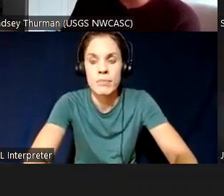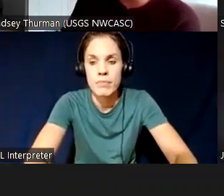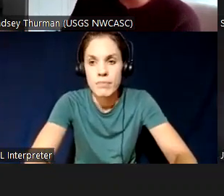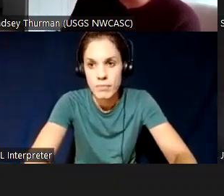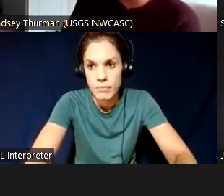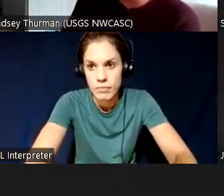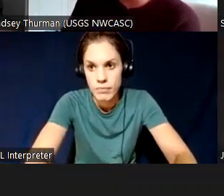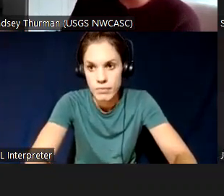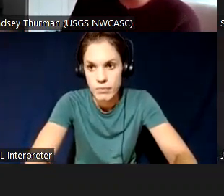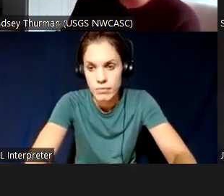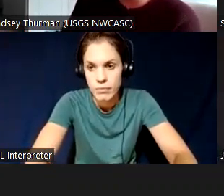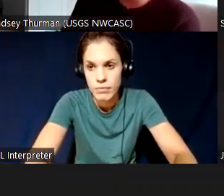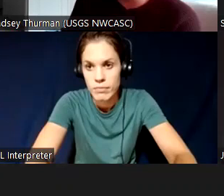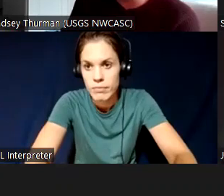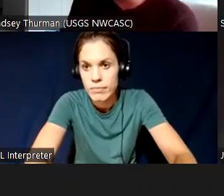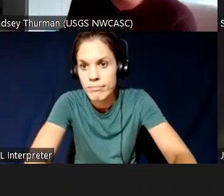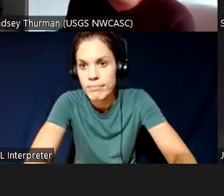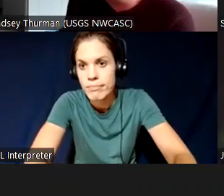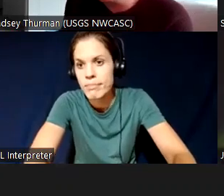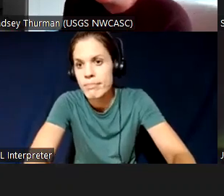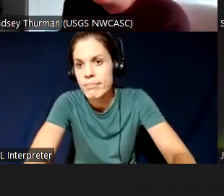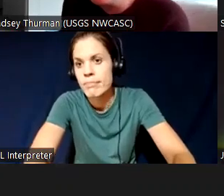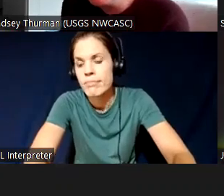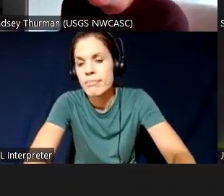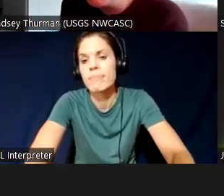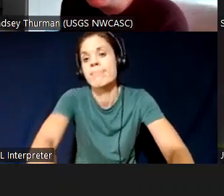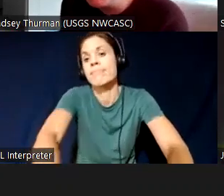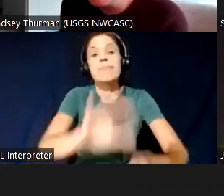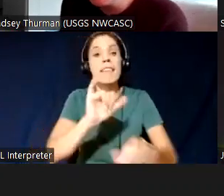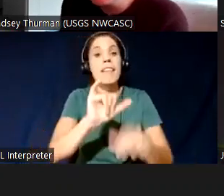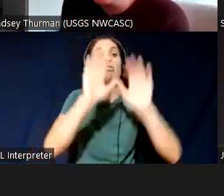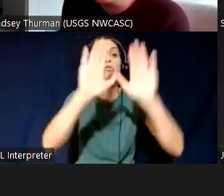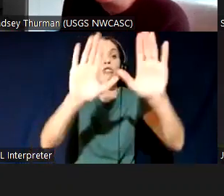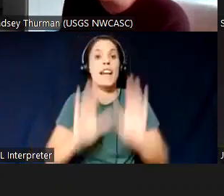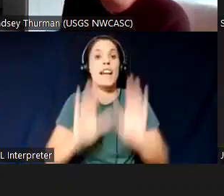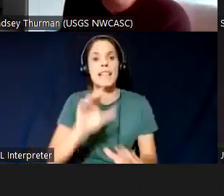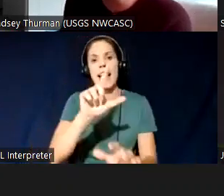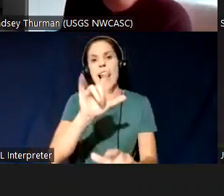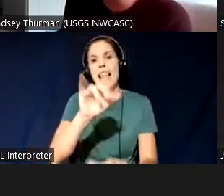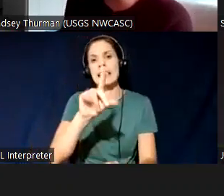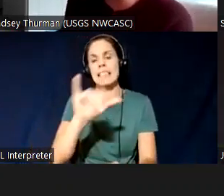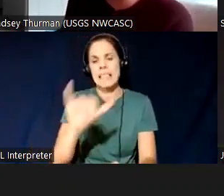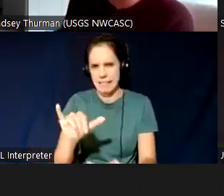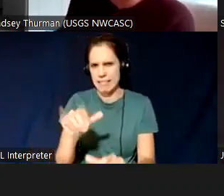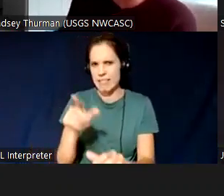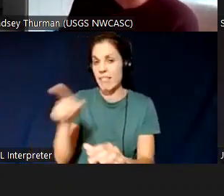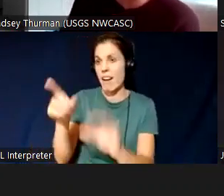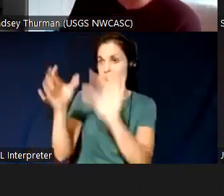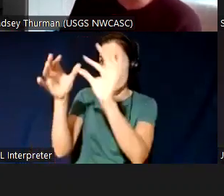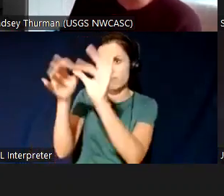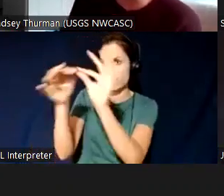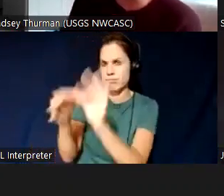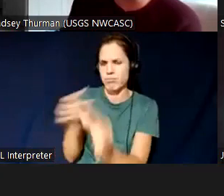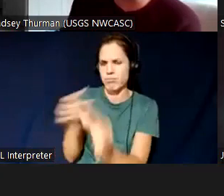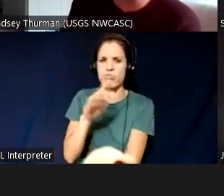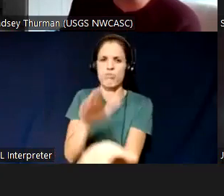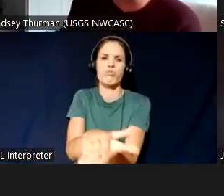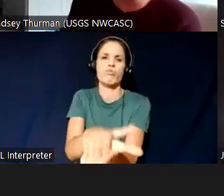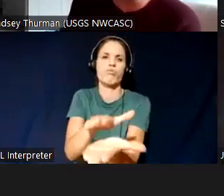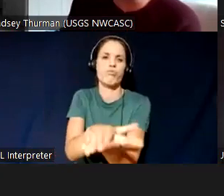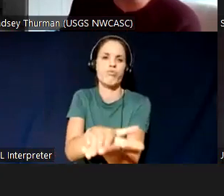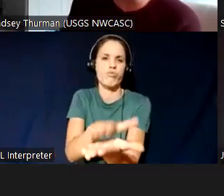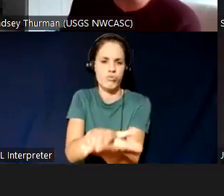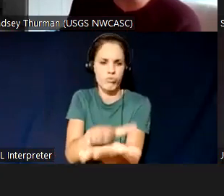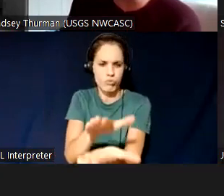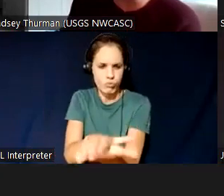Wow, so that's great, Lindsey. There's some nice compliments in the chat as well, and again, you really laid it